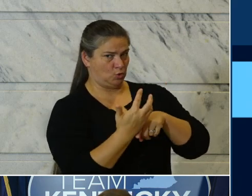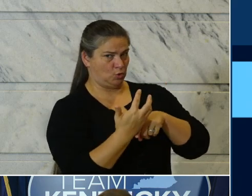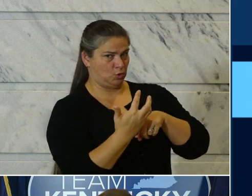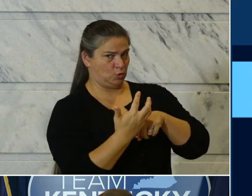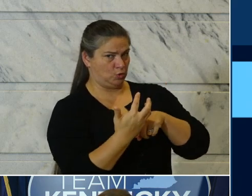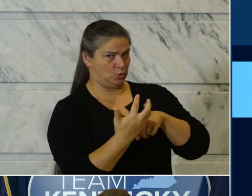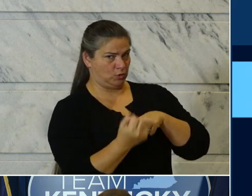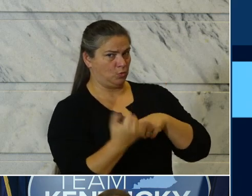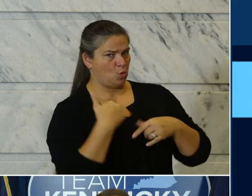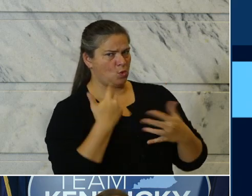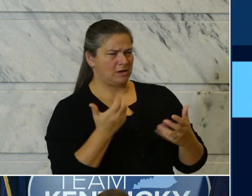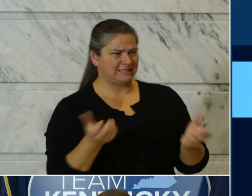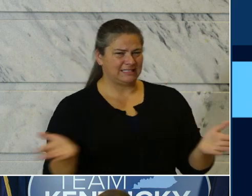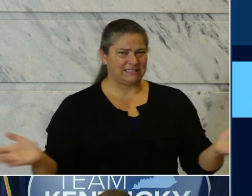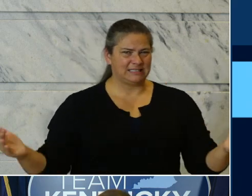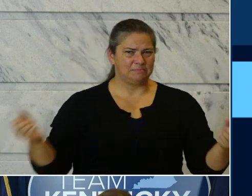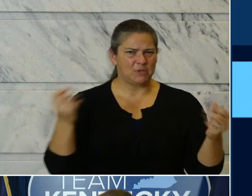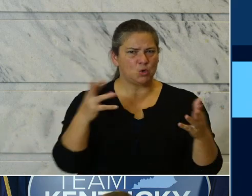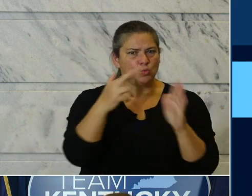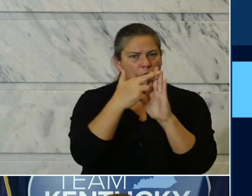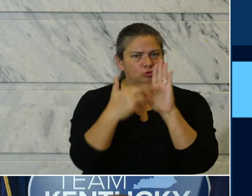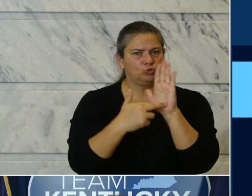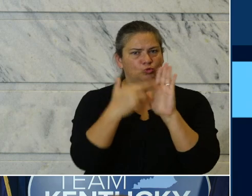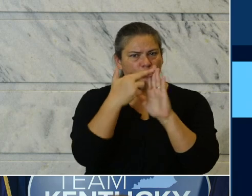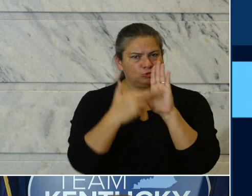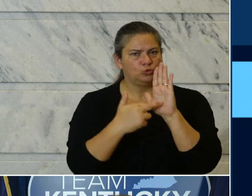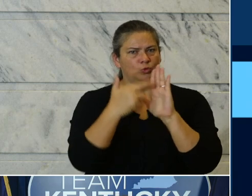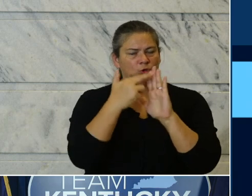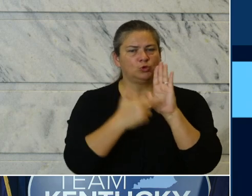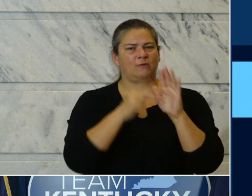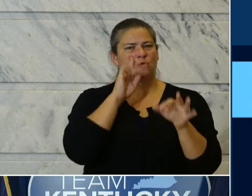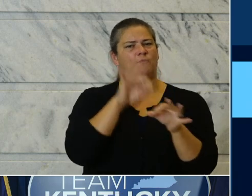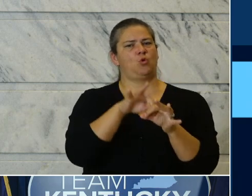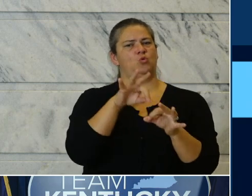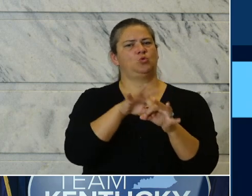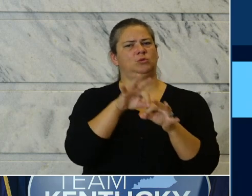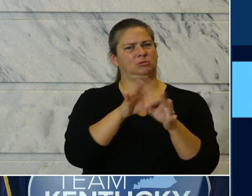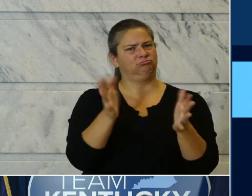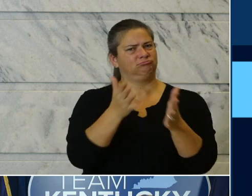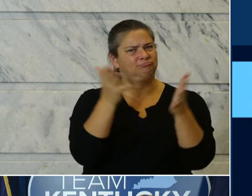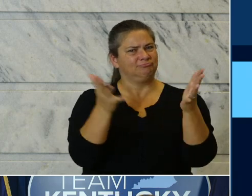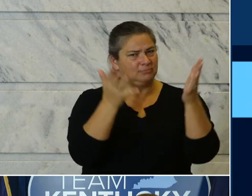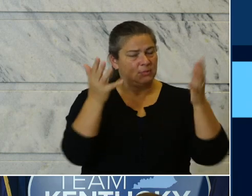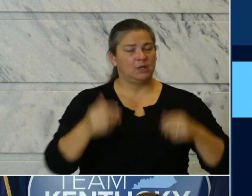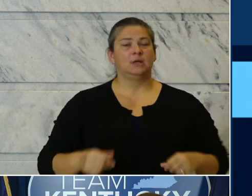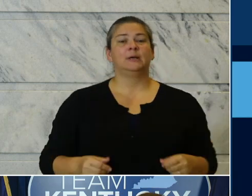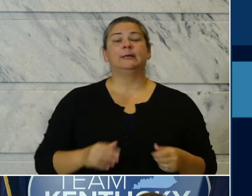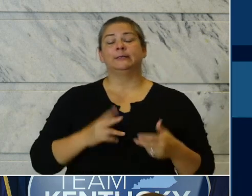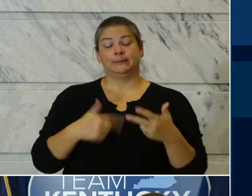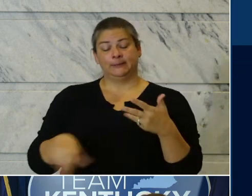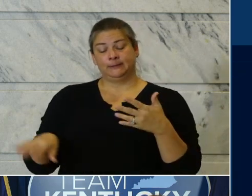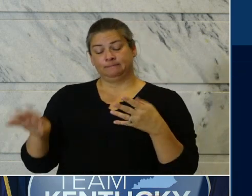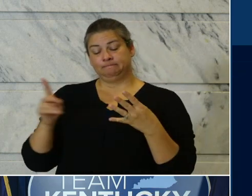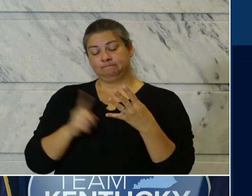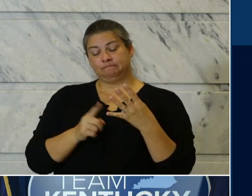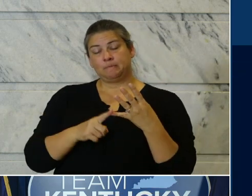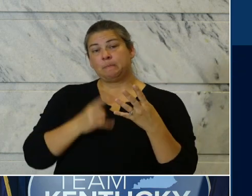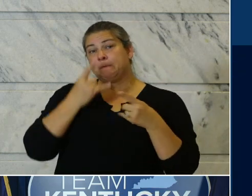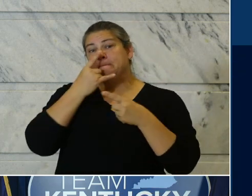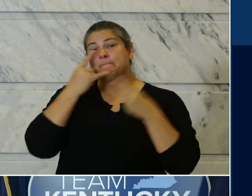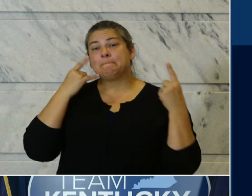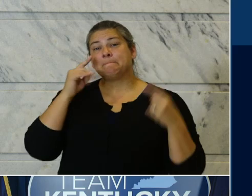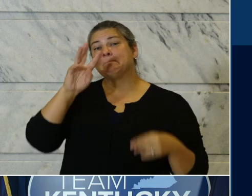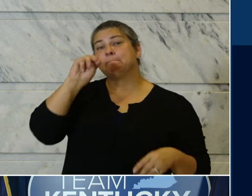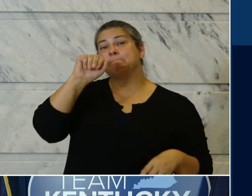people registered because it's simply the right thing to do. And finally, Mask Up KY. You know, masking